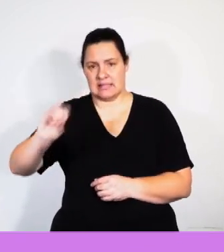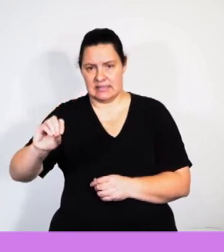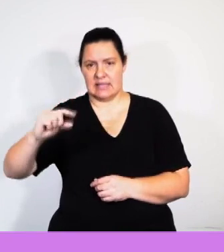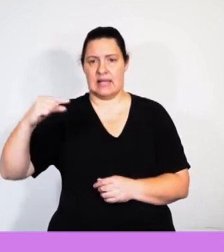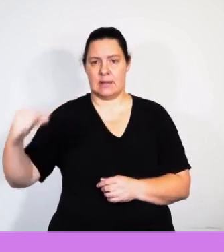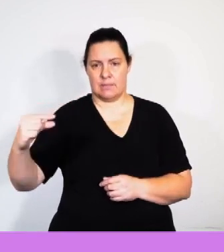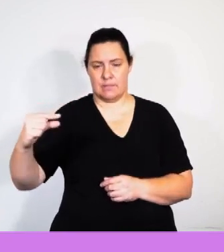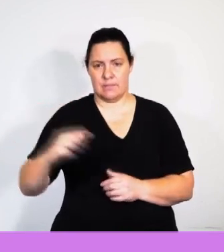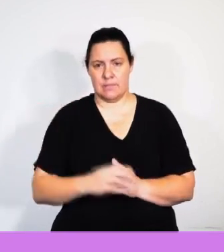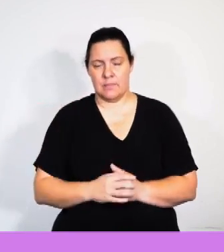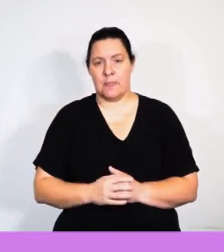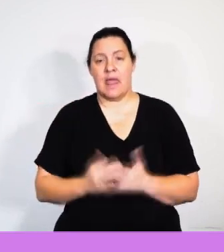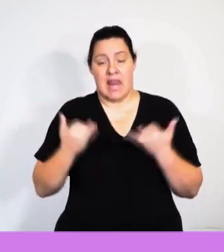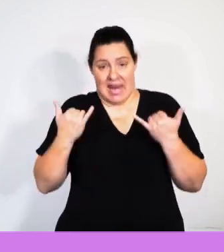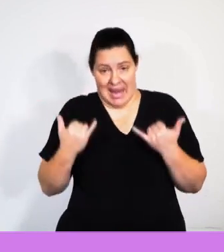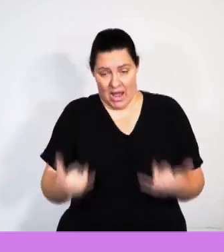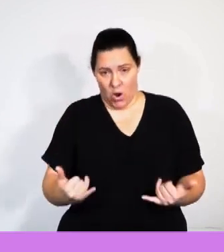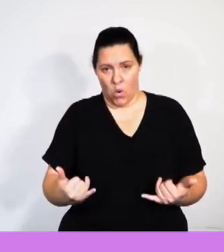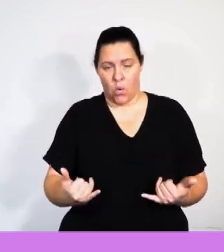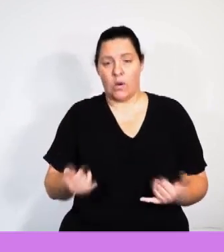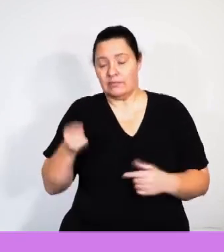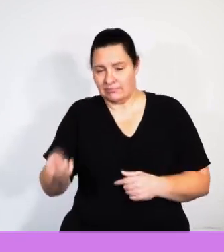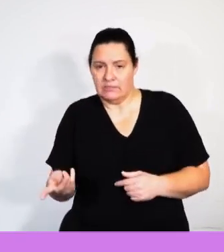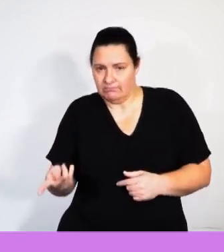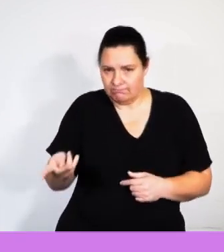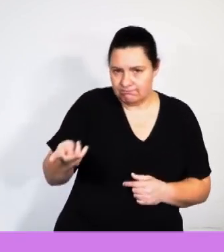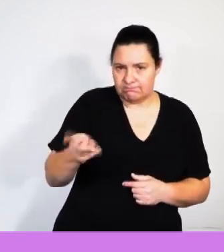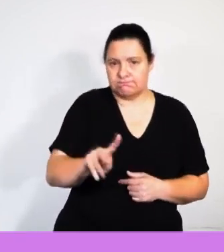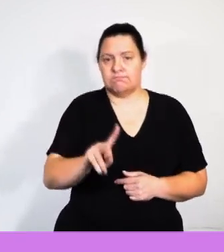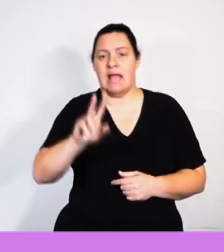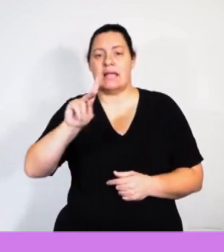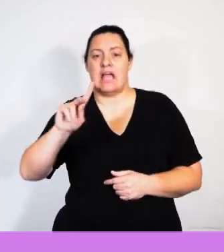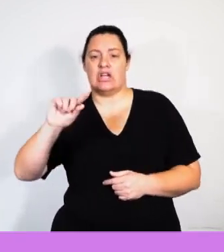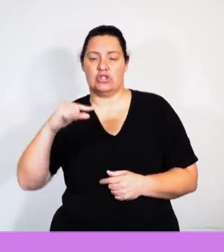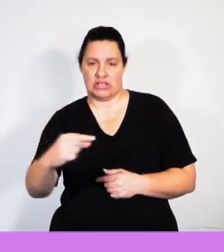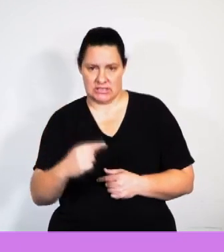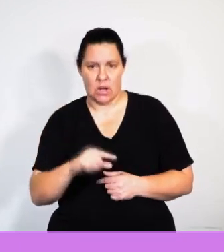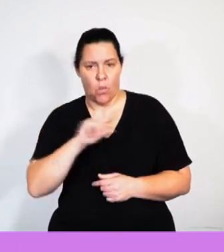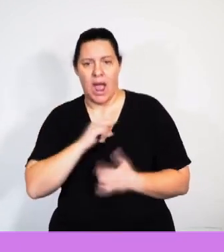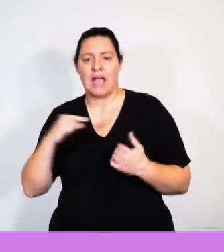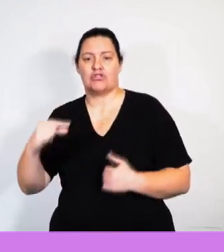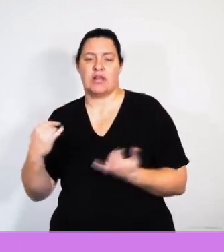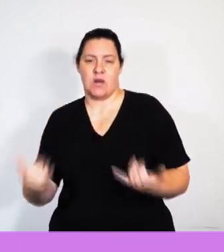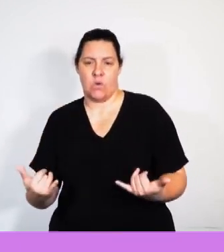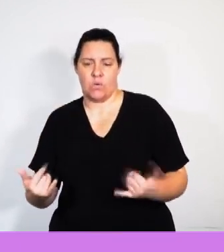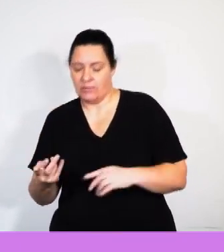4,920 grams. Then we are required to convert the total gram